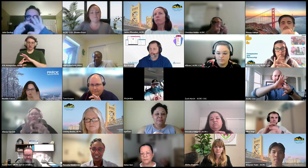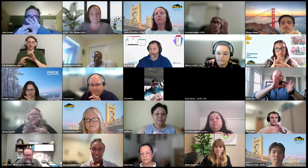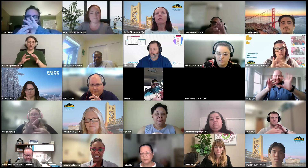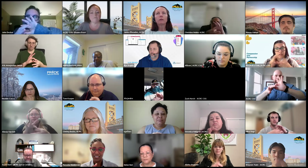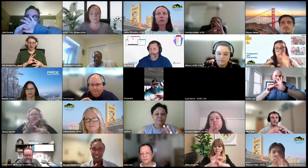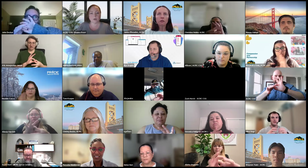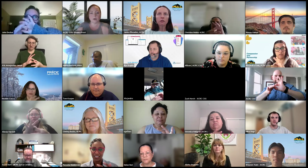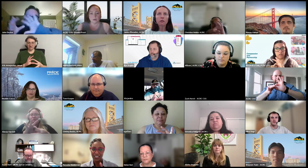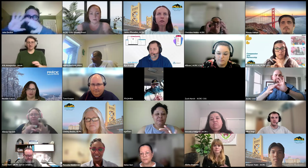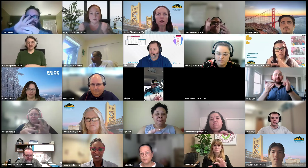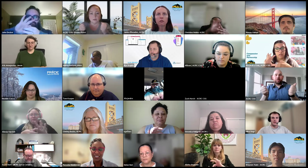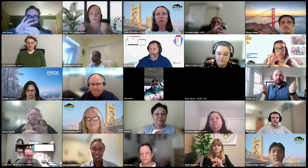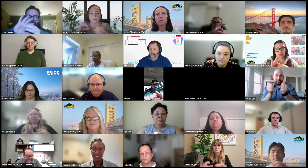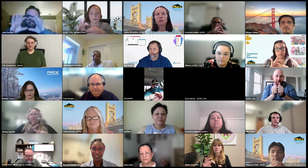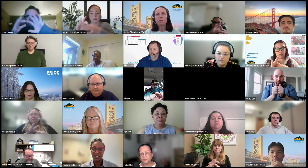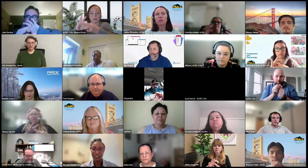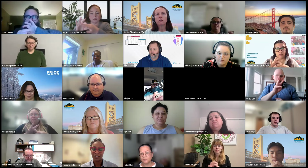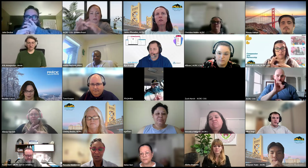So Olympics.